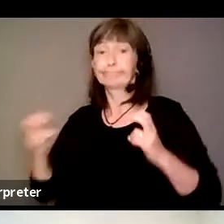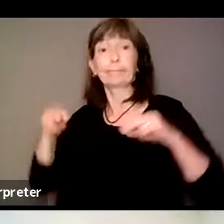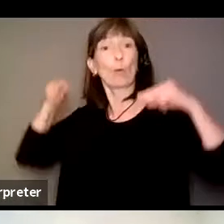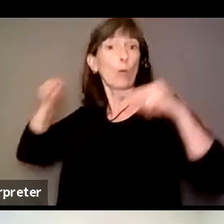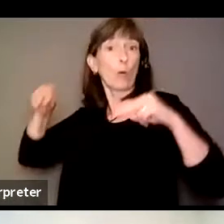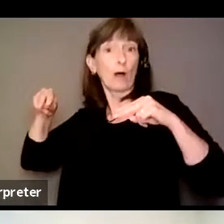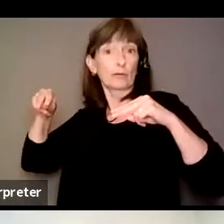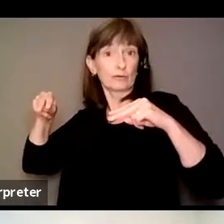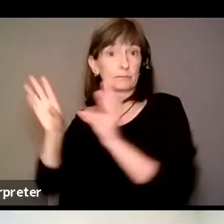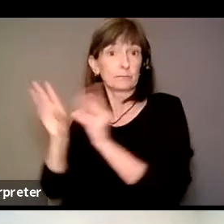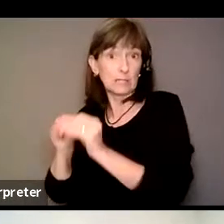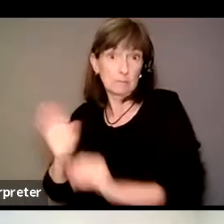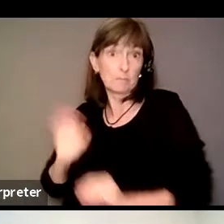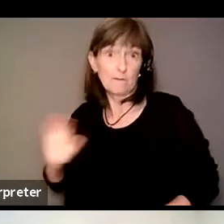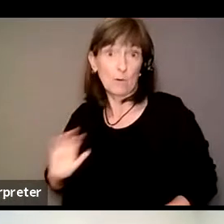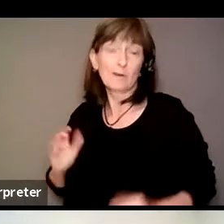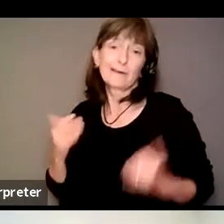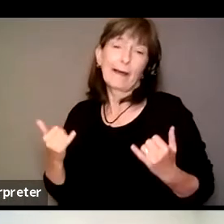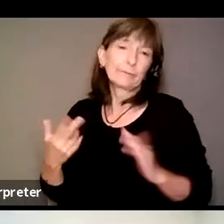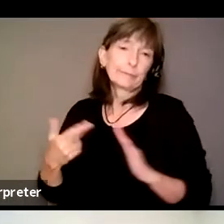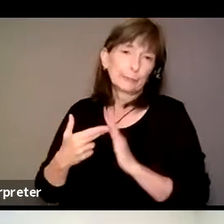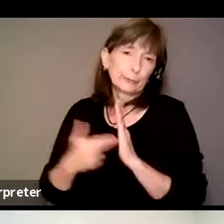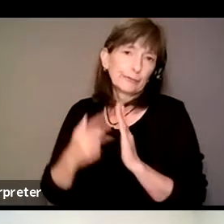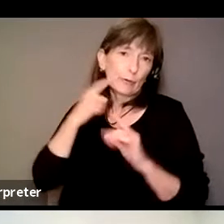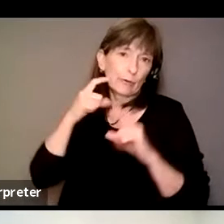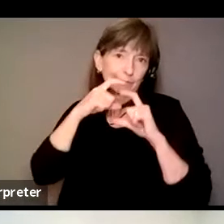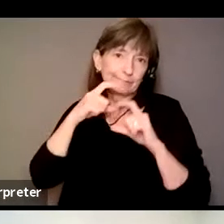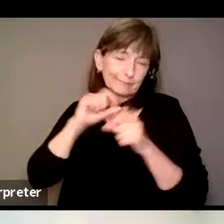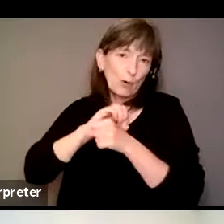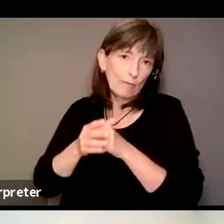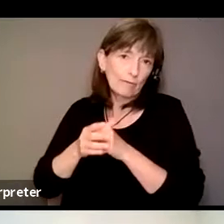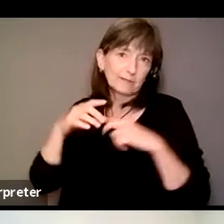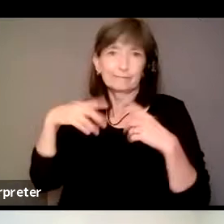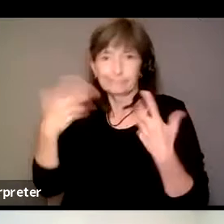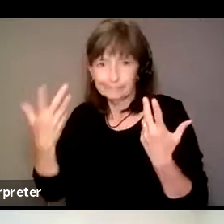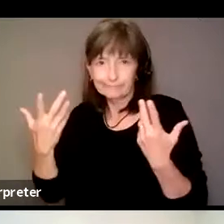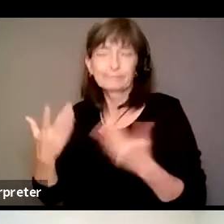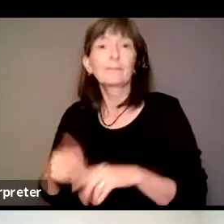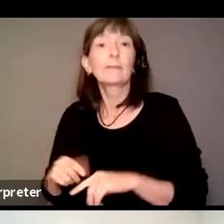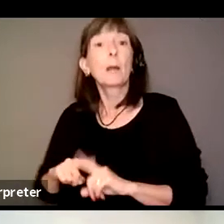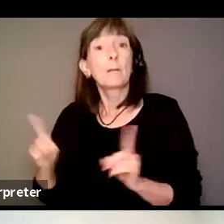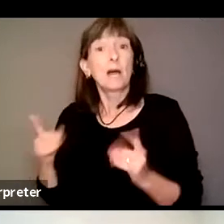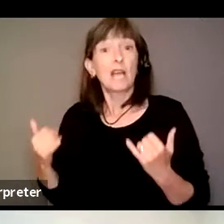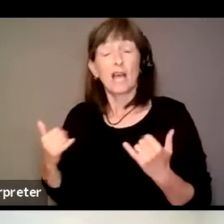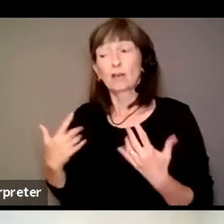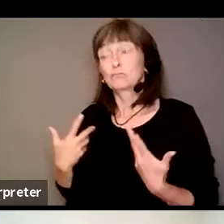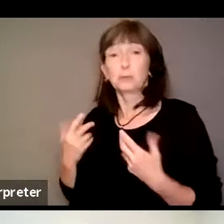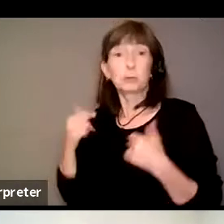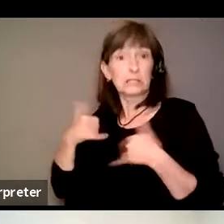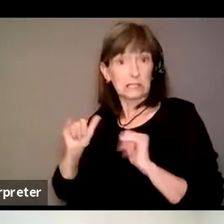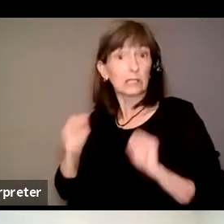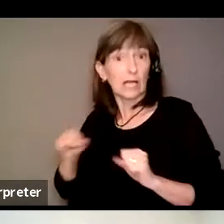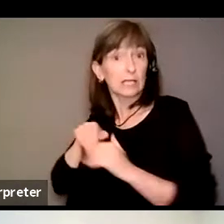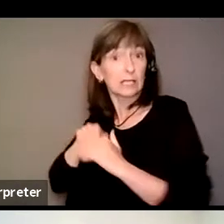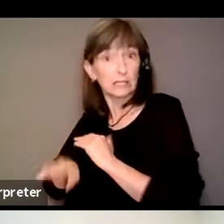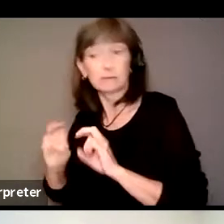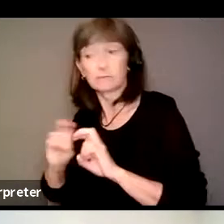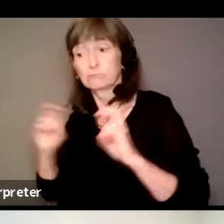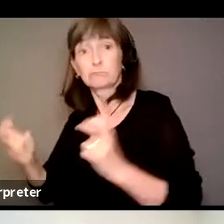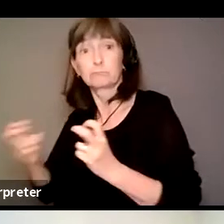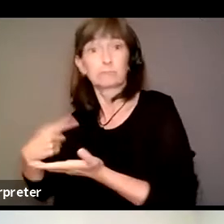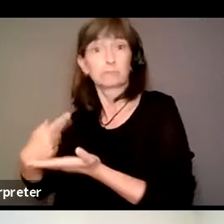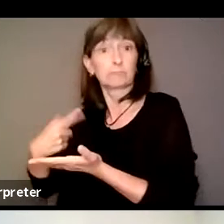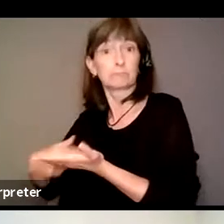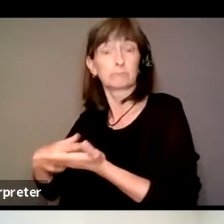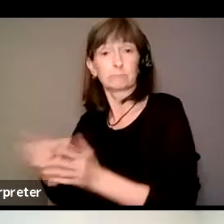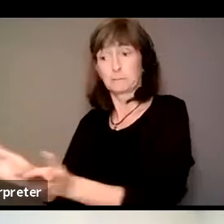obviously you could sit down and watch, the council meeting progress. But And then, you know, re-elected in the last